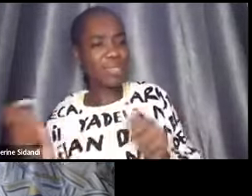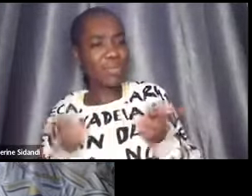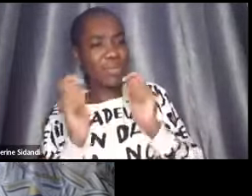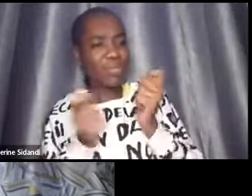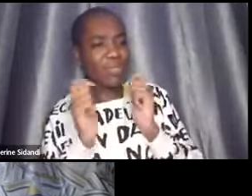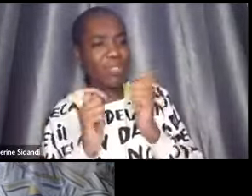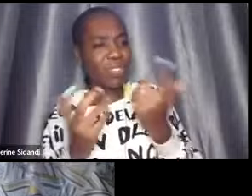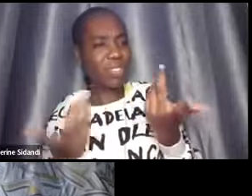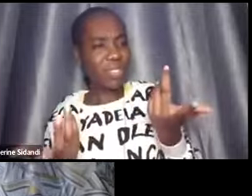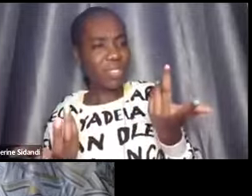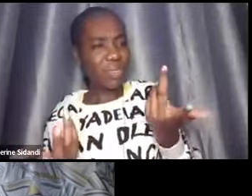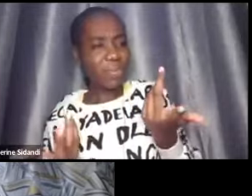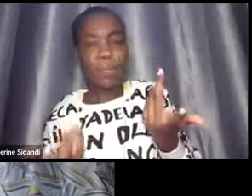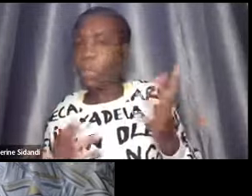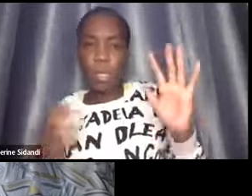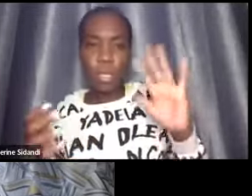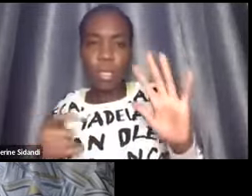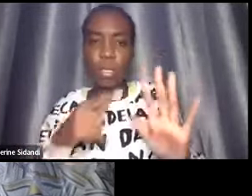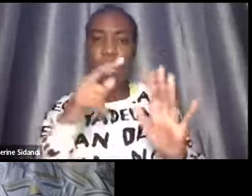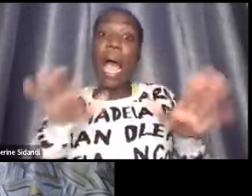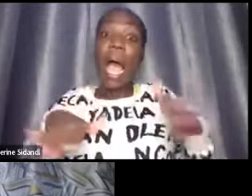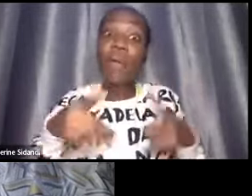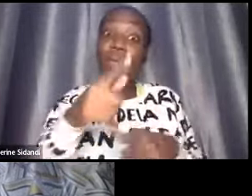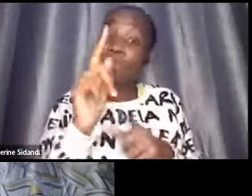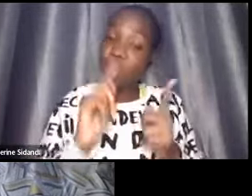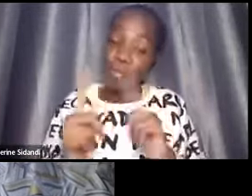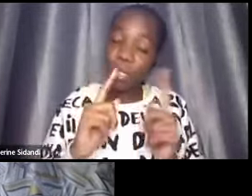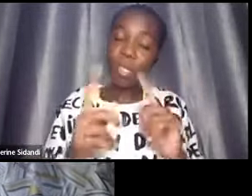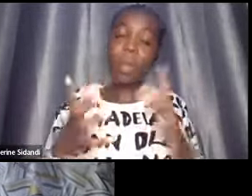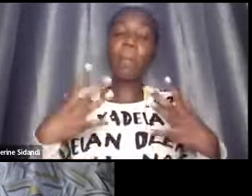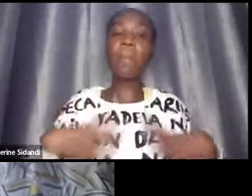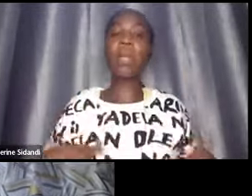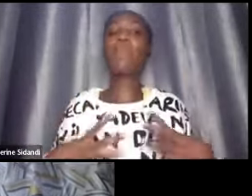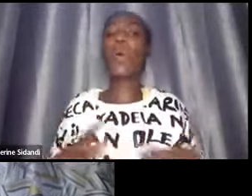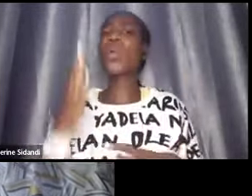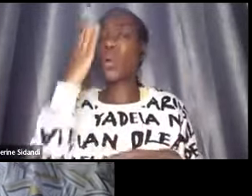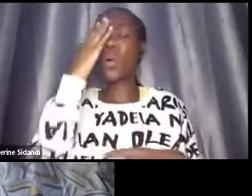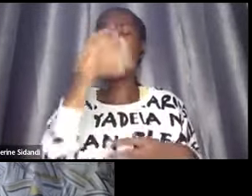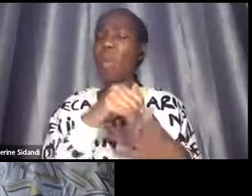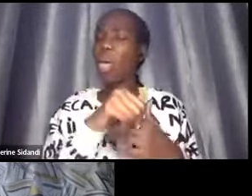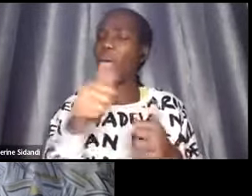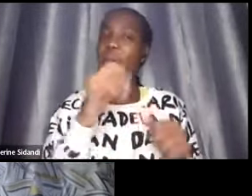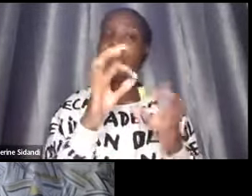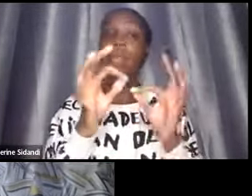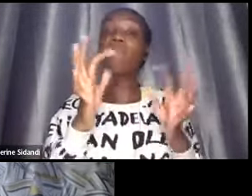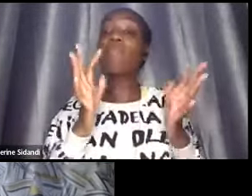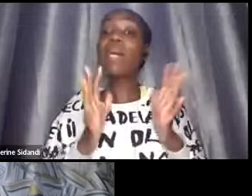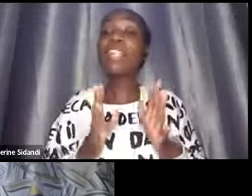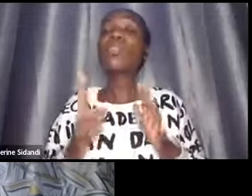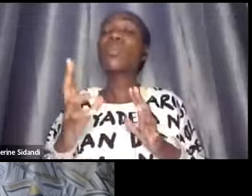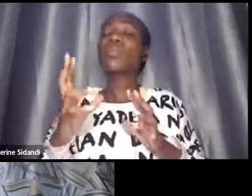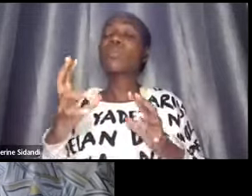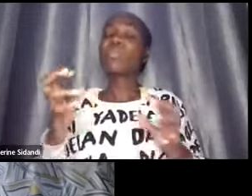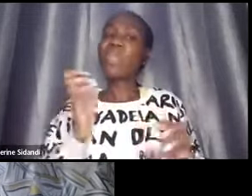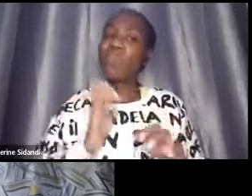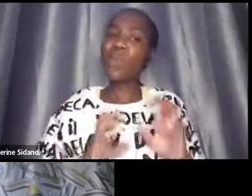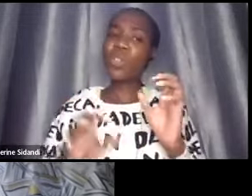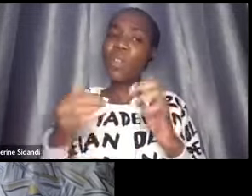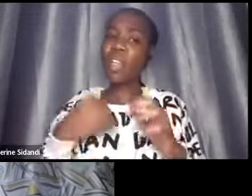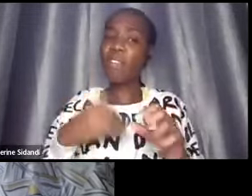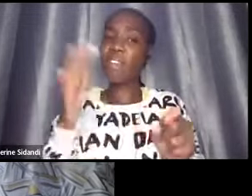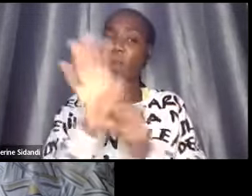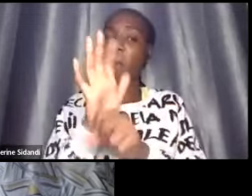I told them it's the way you speak with these people. Knowing very well that if a person is full of emotions, you have to look for an